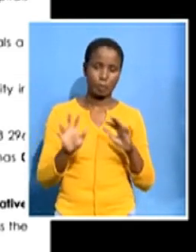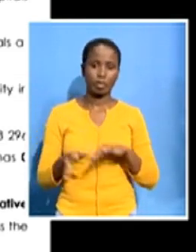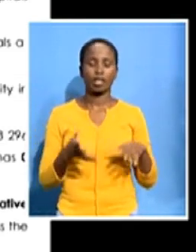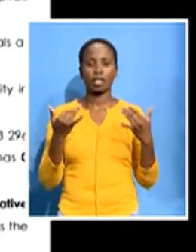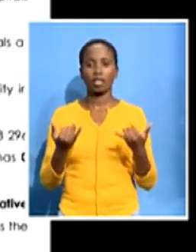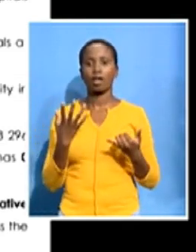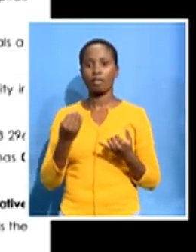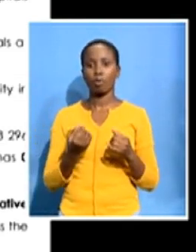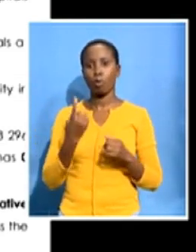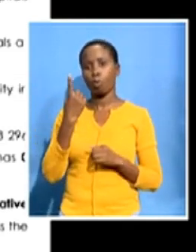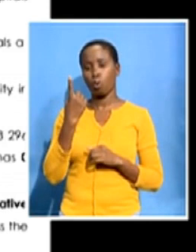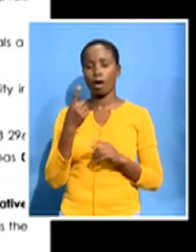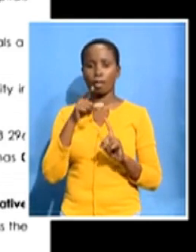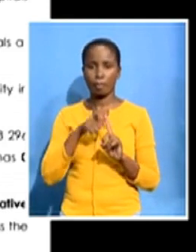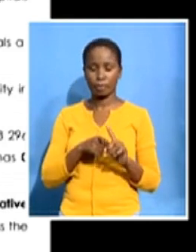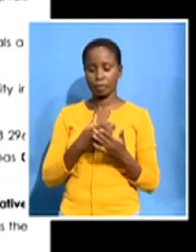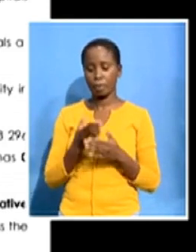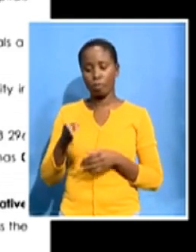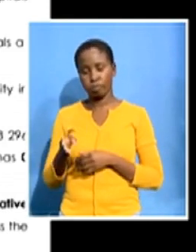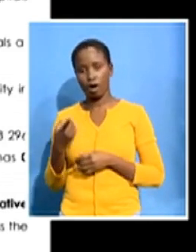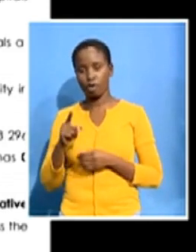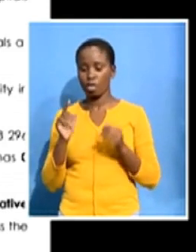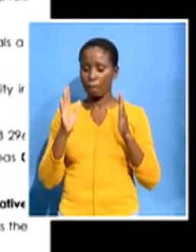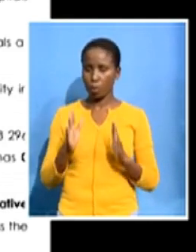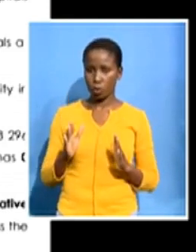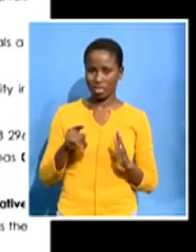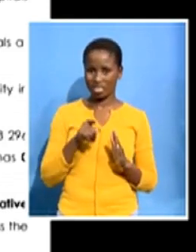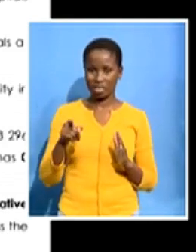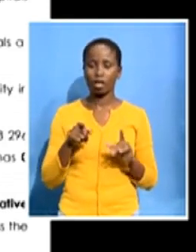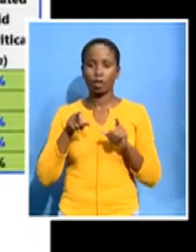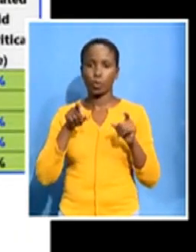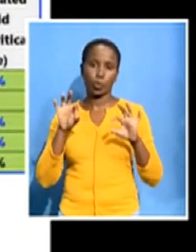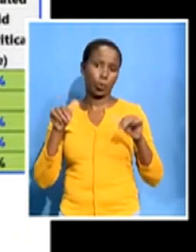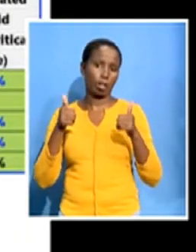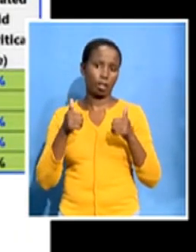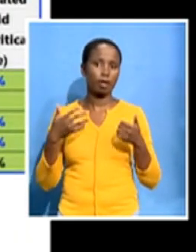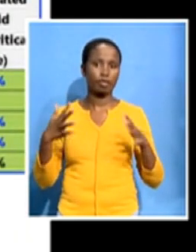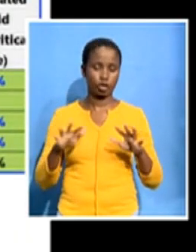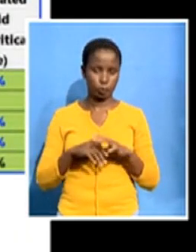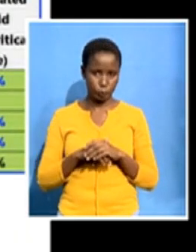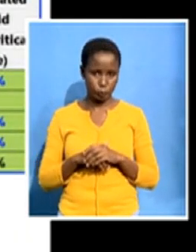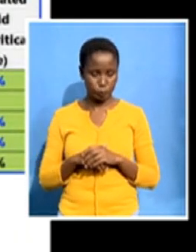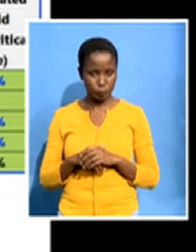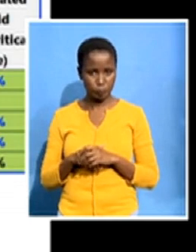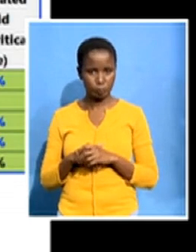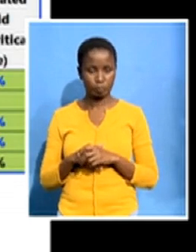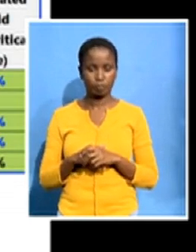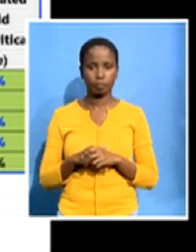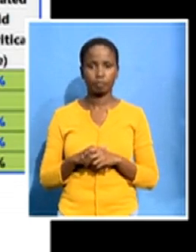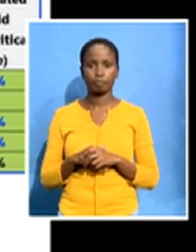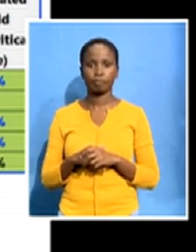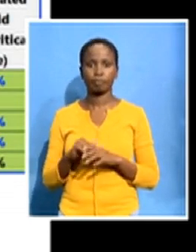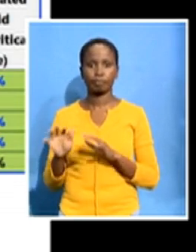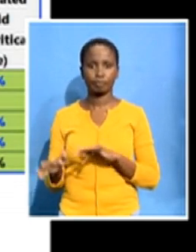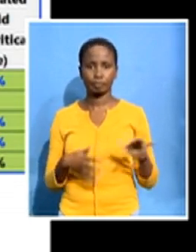and the bodies generally has been managed extremely well across the platform. If you then look at this as a summary, you can see